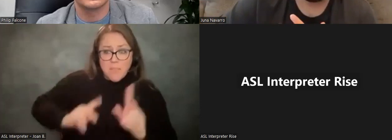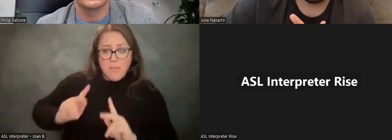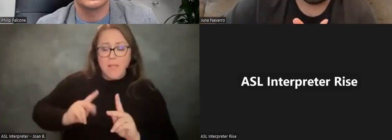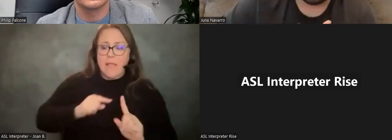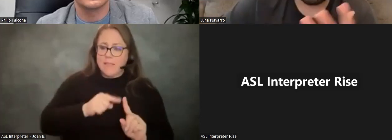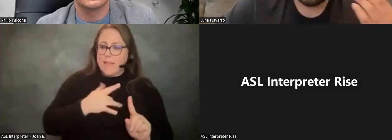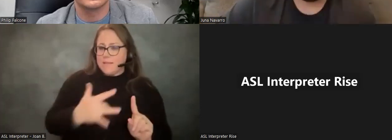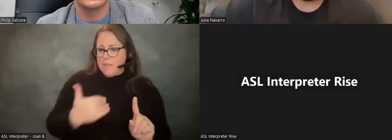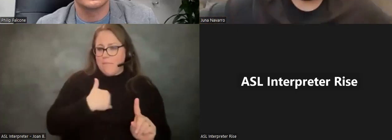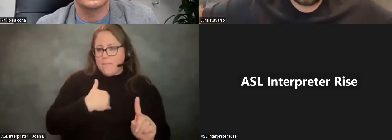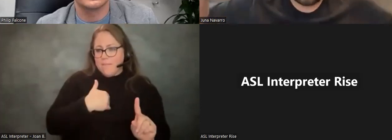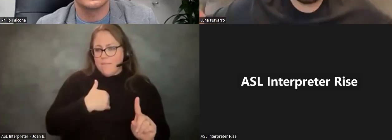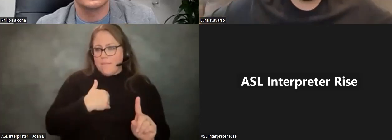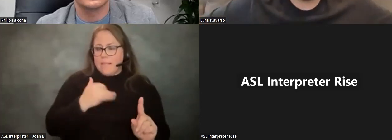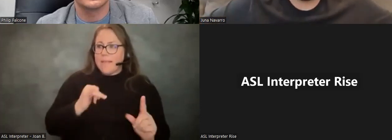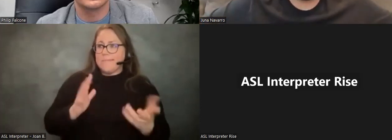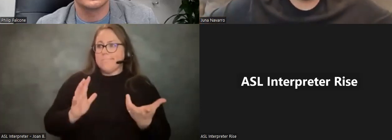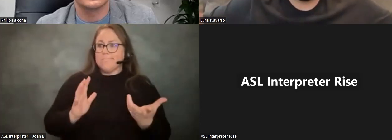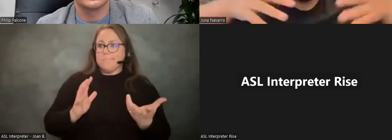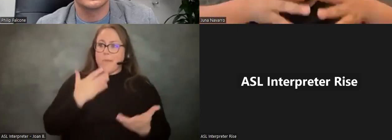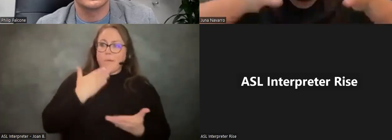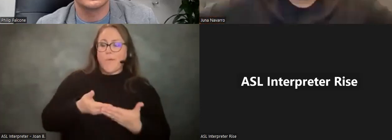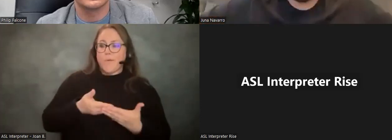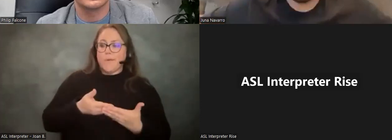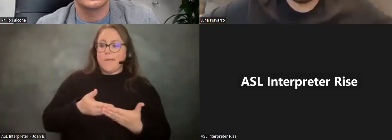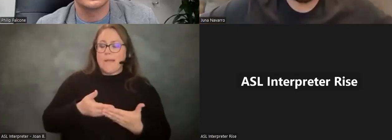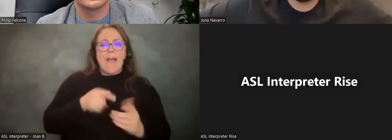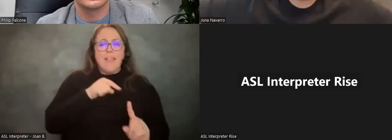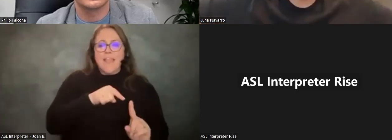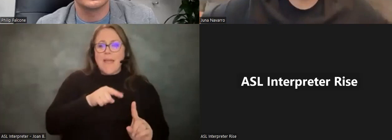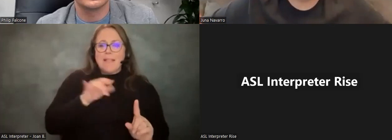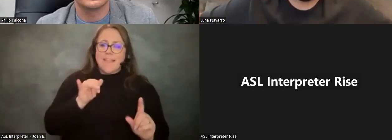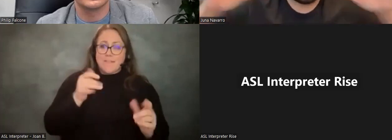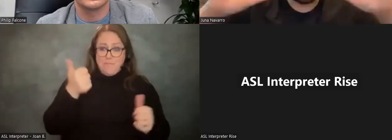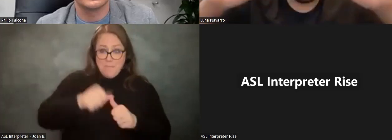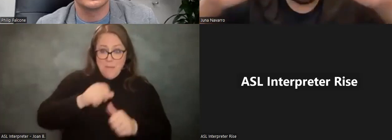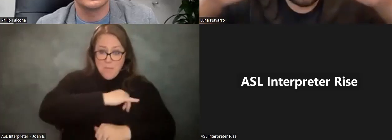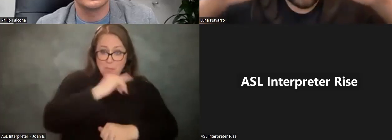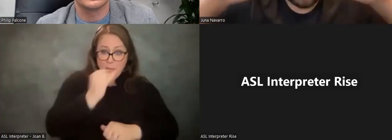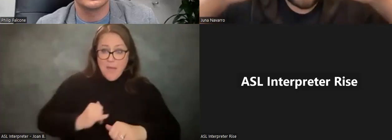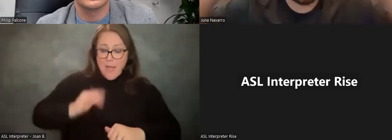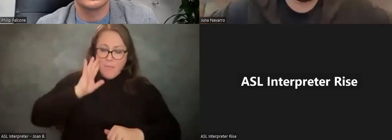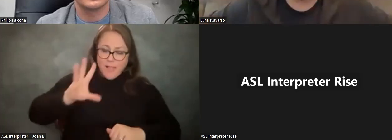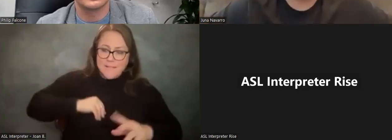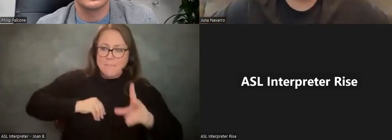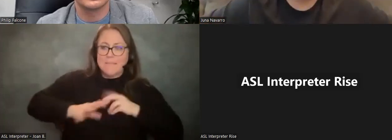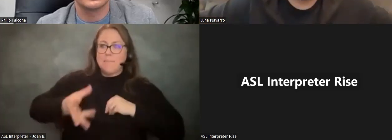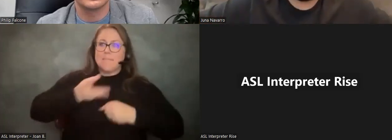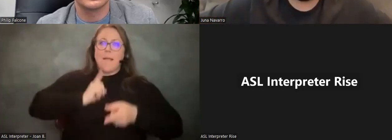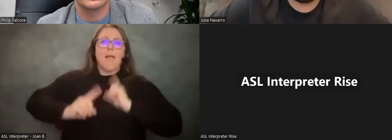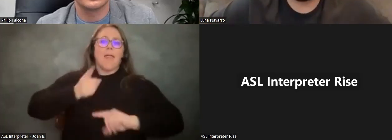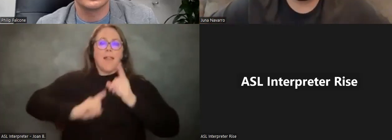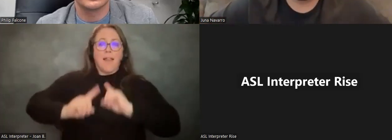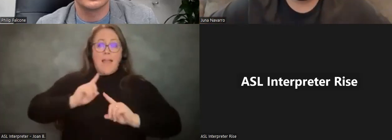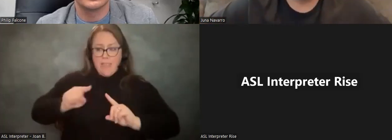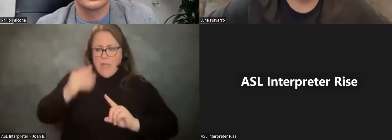good like basically they're that all absorbing well. Remember, they have a really good perspective of what